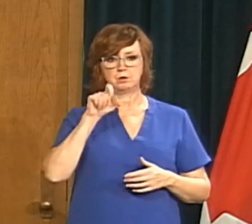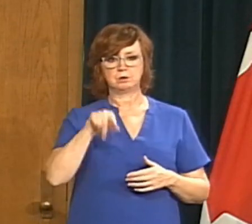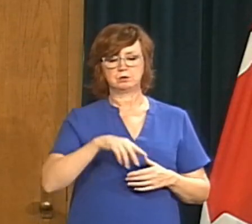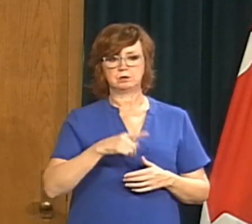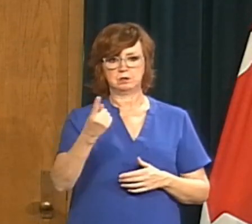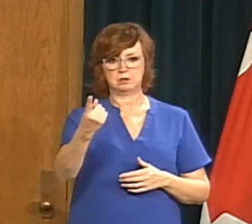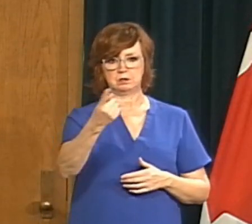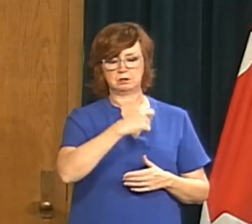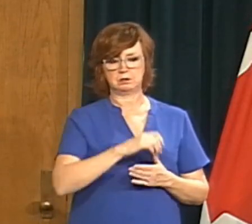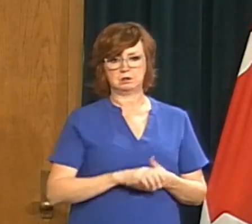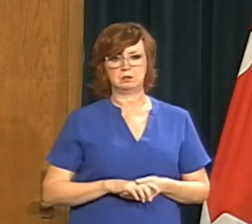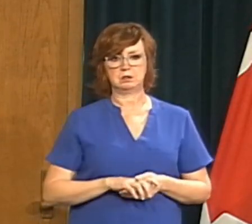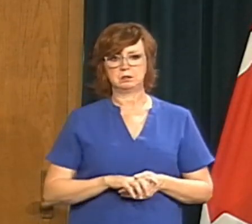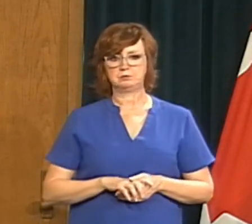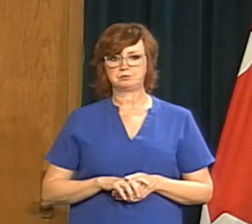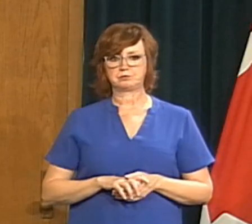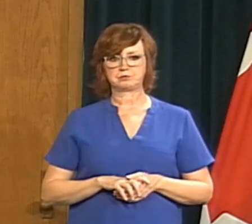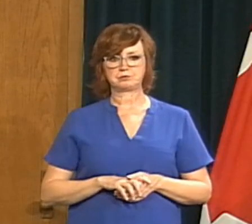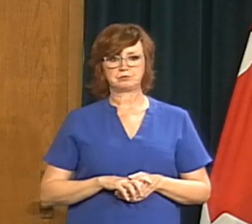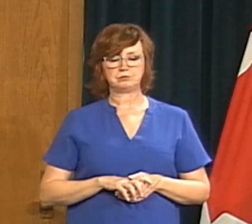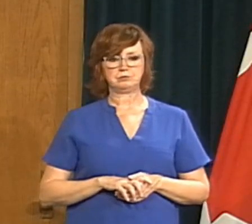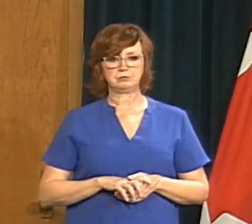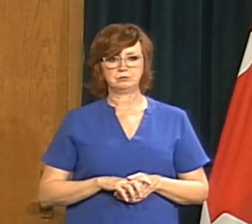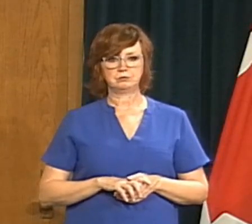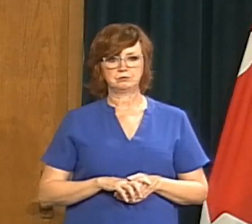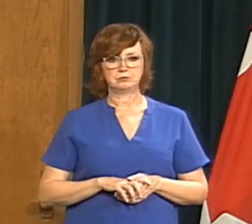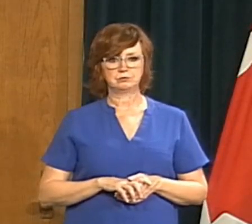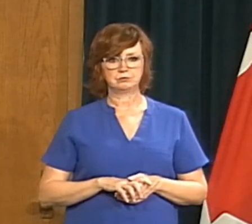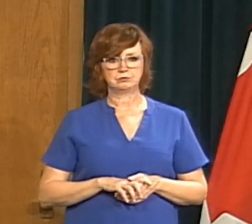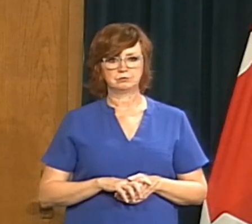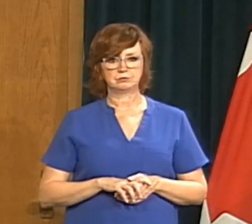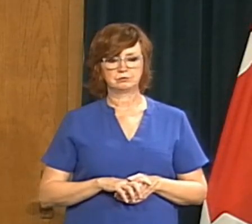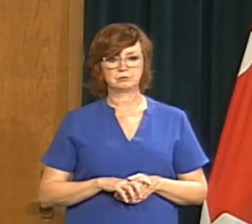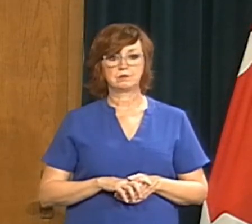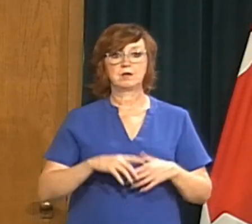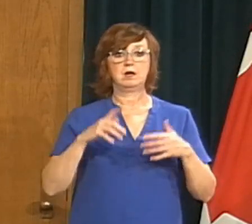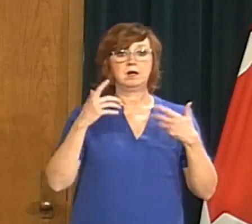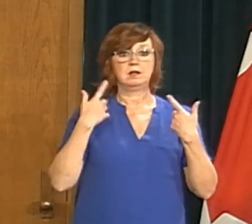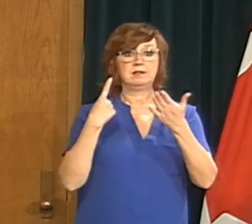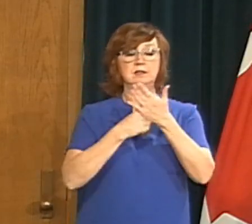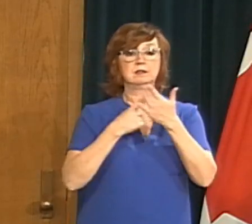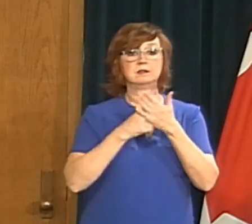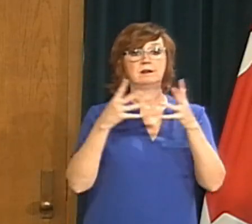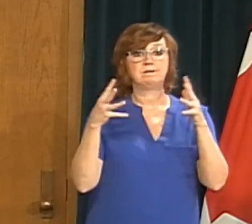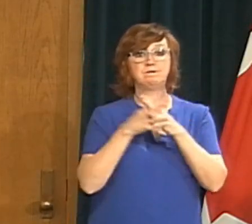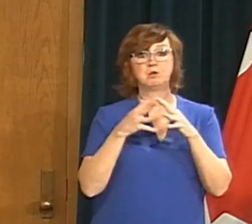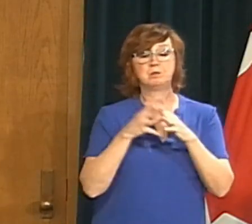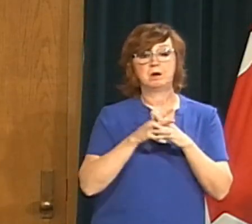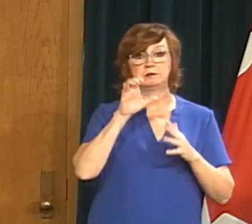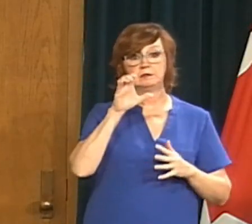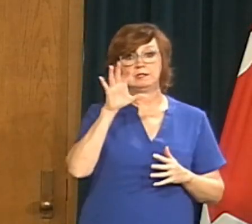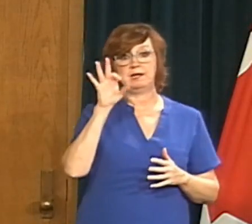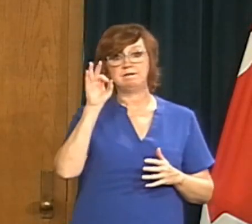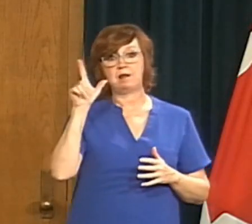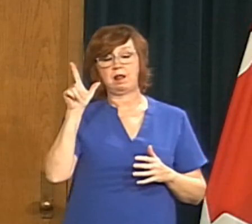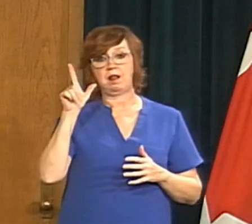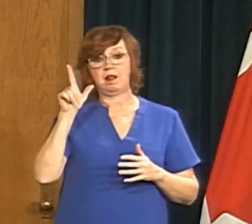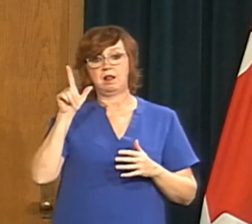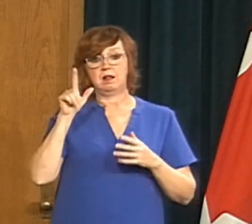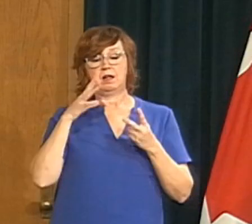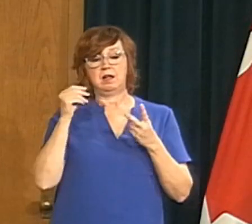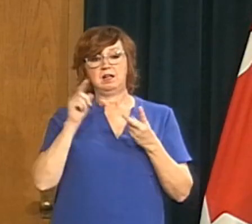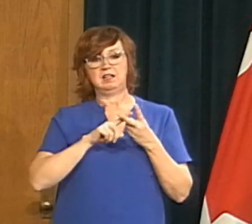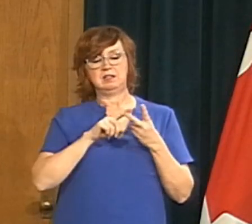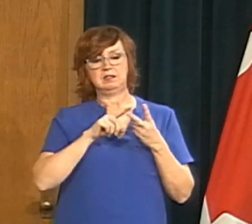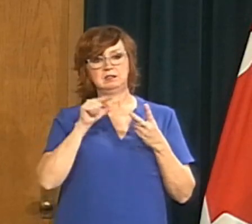you or anyone in your government had any discussions with the CFL at all around Grey Cup planning, and if so, what have those discussions been in